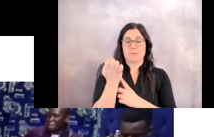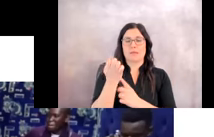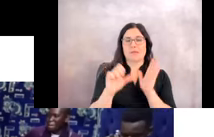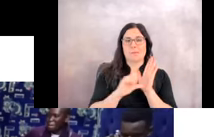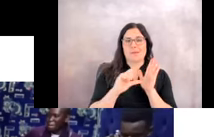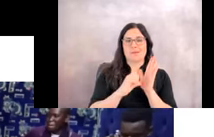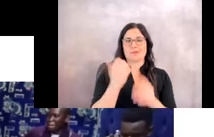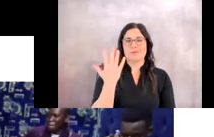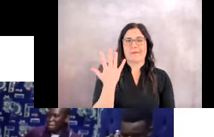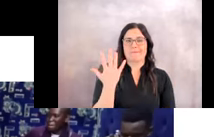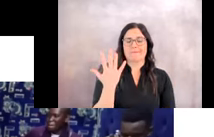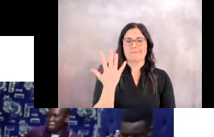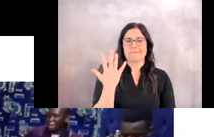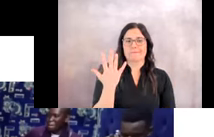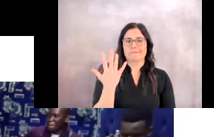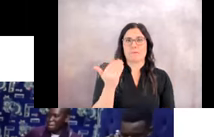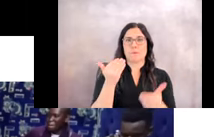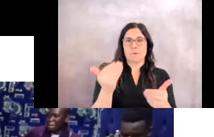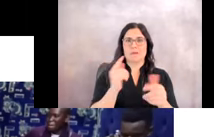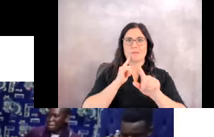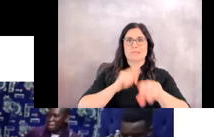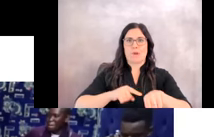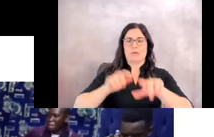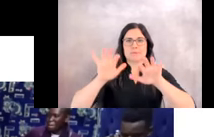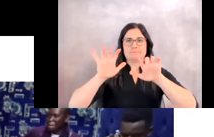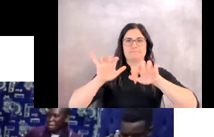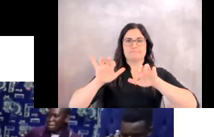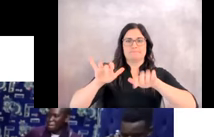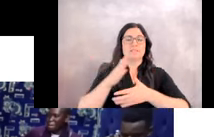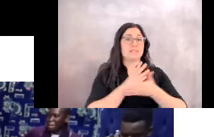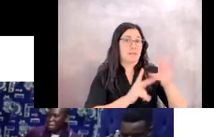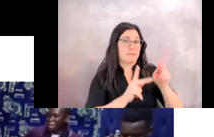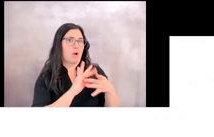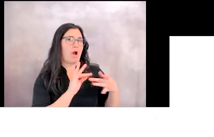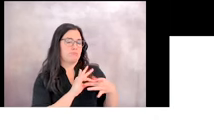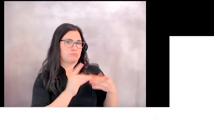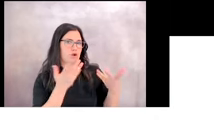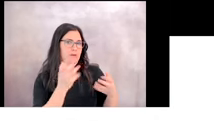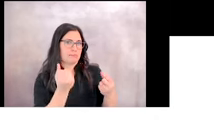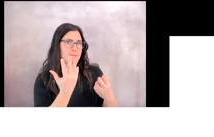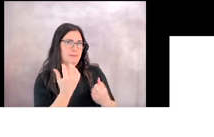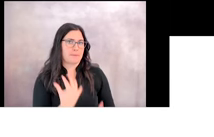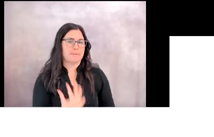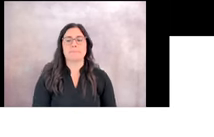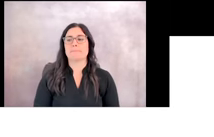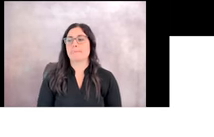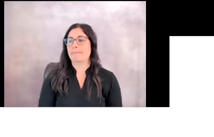I see a couple of people have already started to put some ideas there.